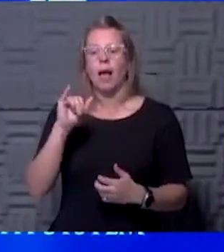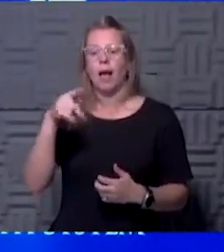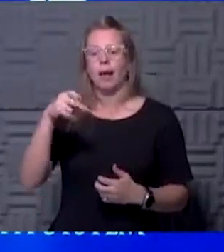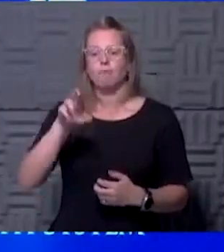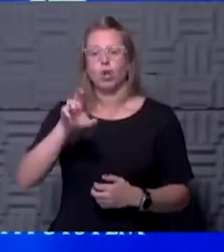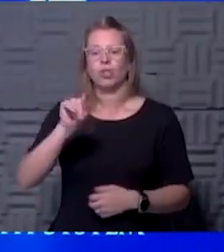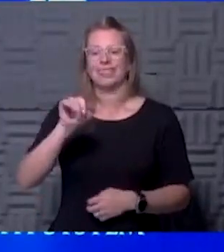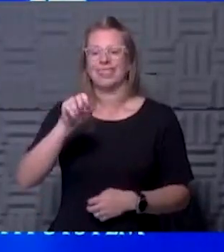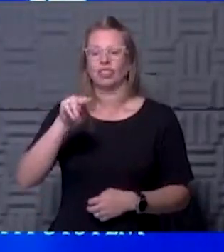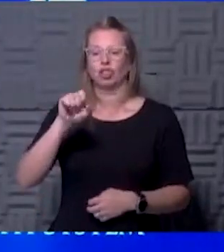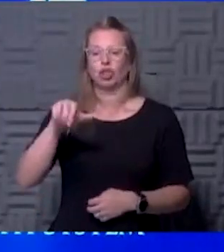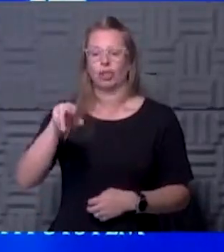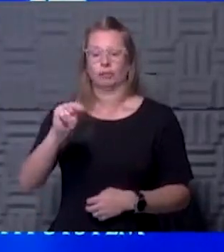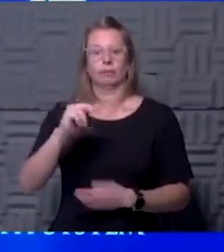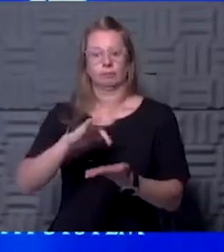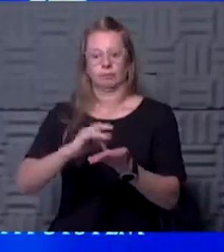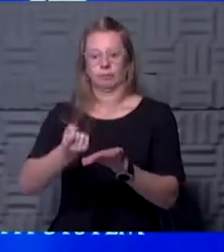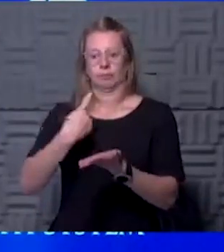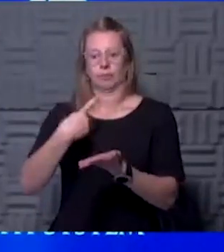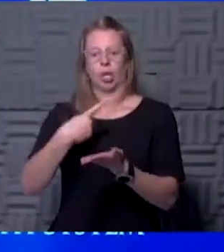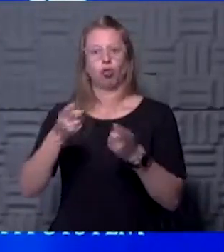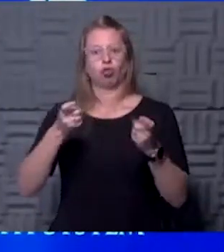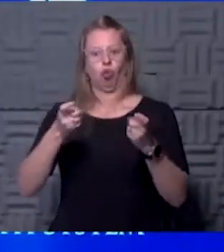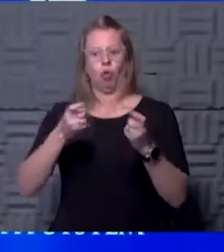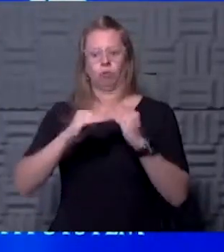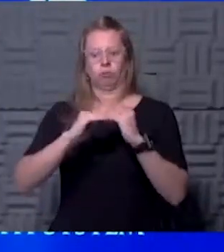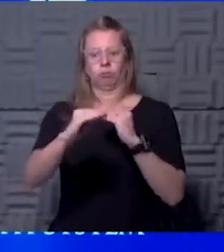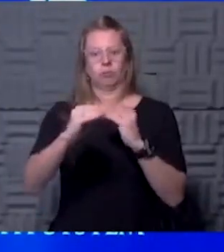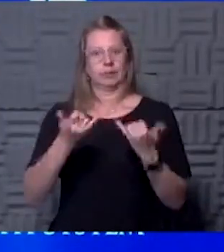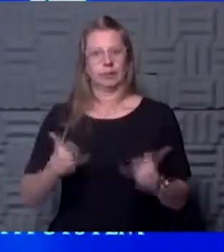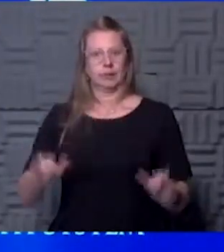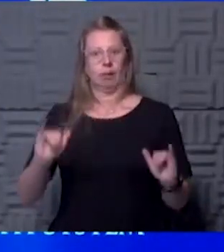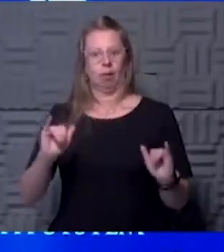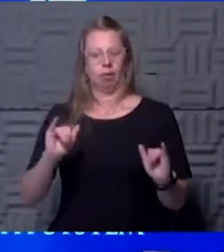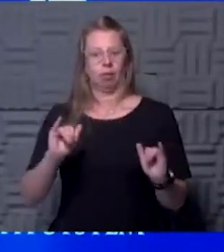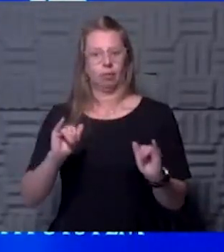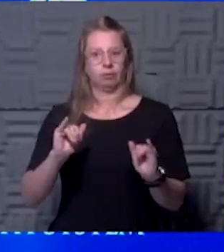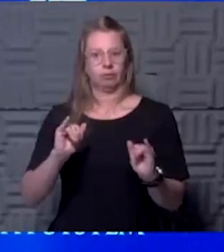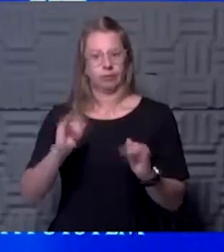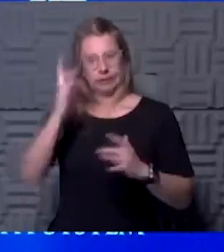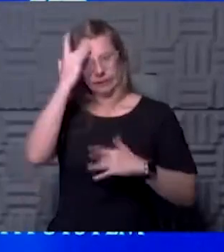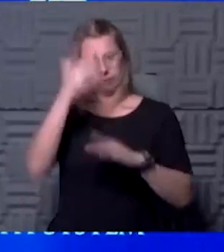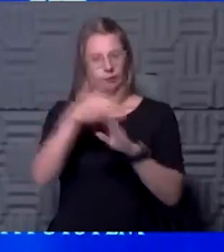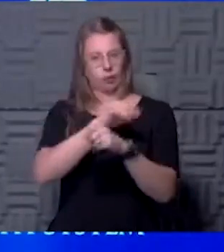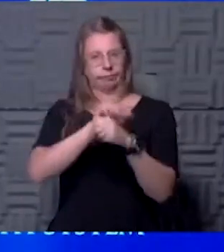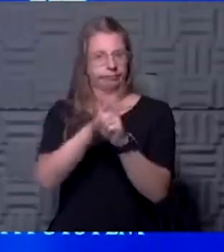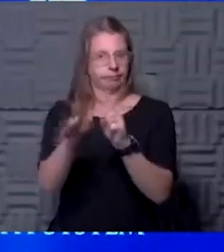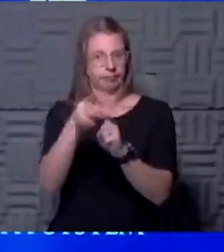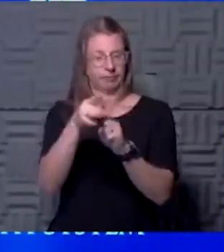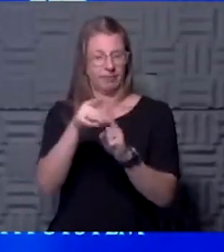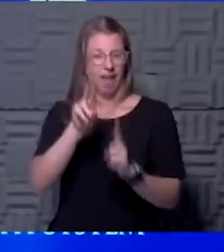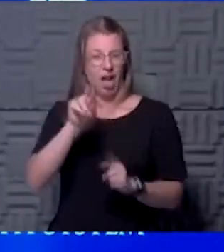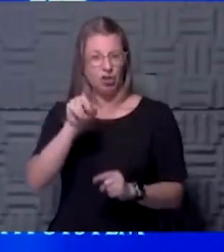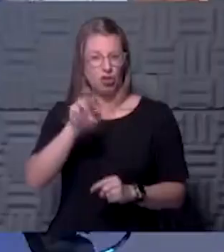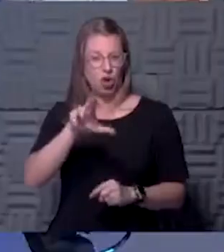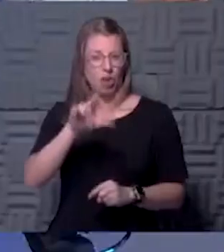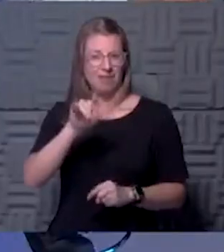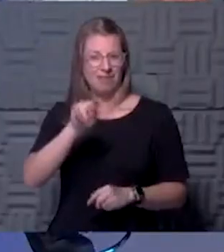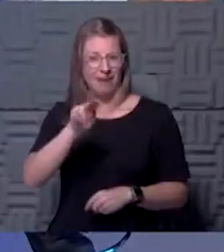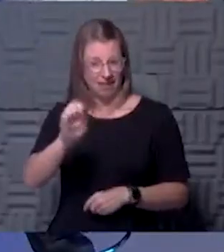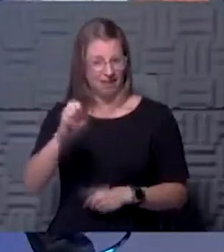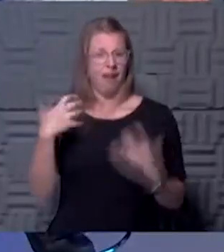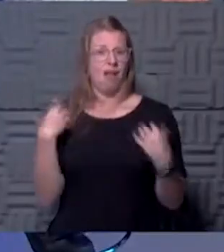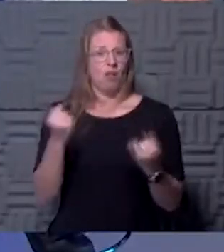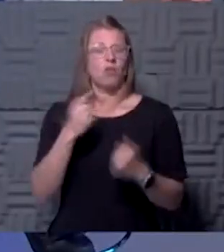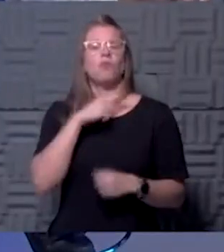taking medication and it's controlled, is it still an underlying health risk? Dana, what do you think? What the folks are seeing? Yes, it is.